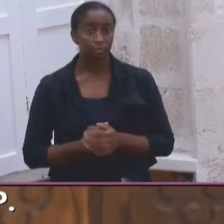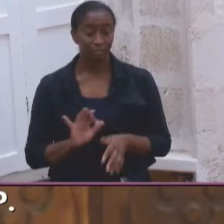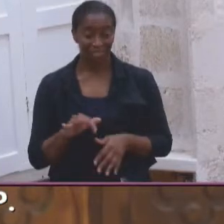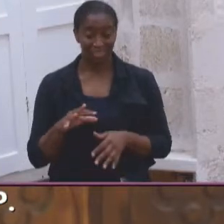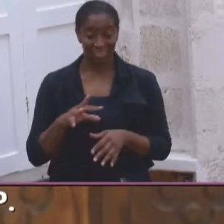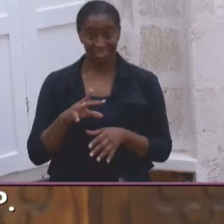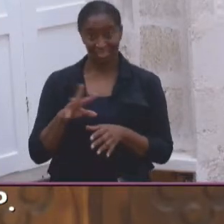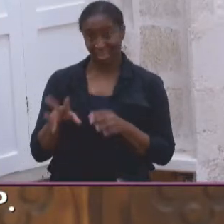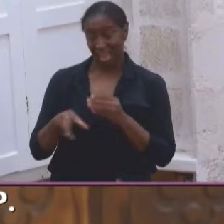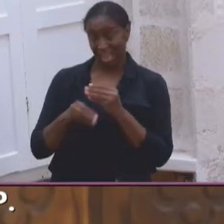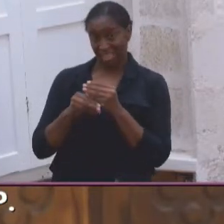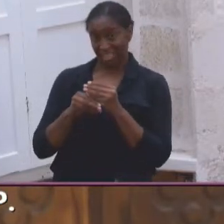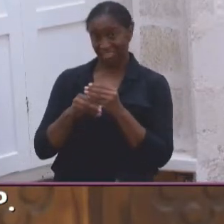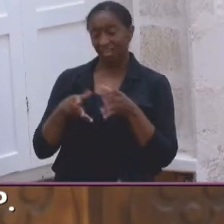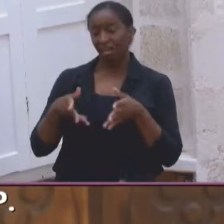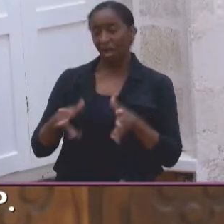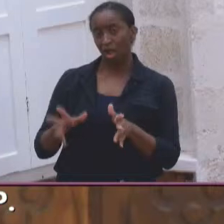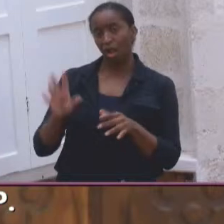these